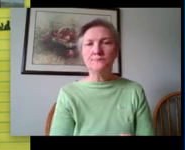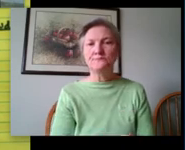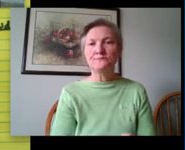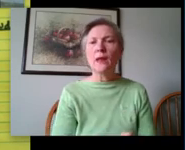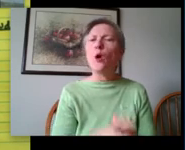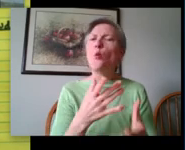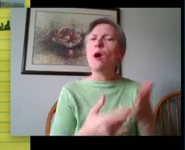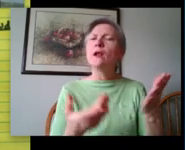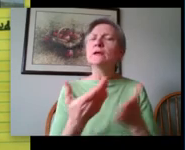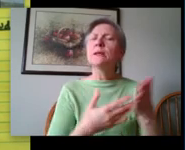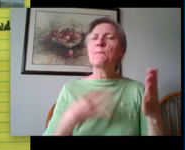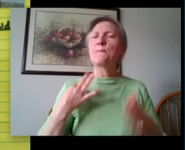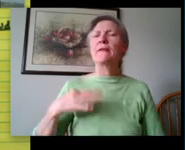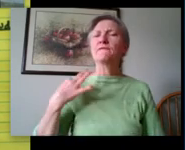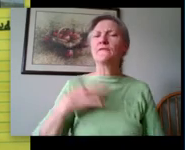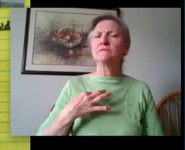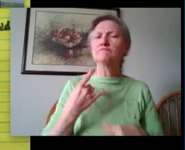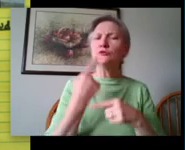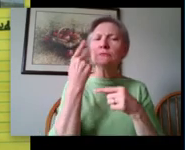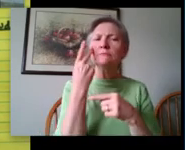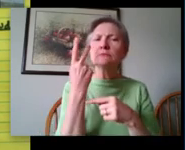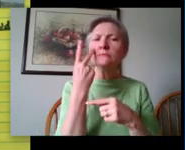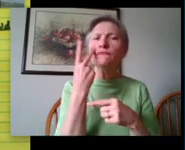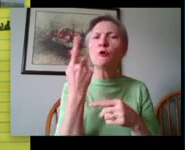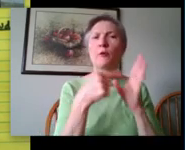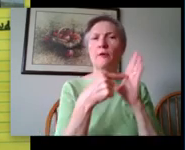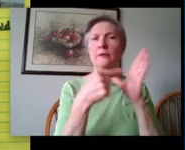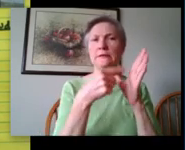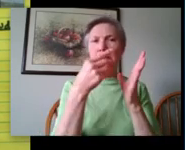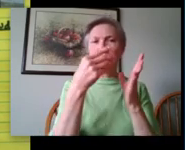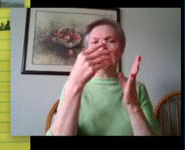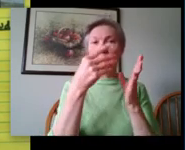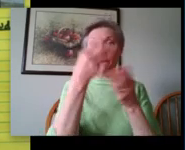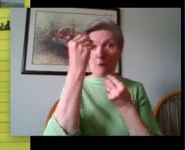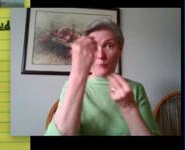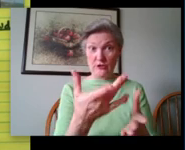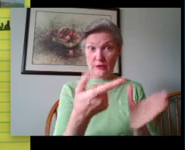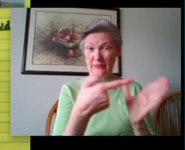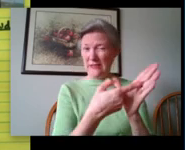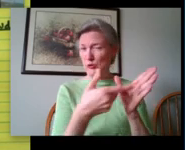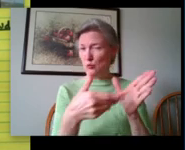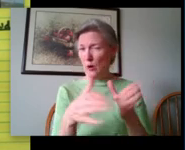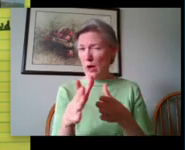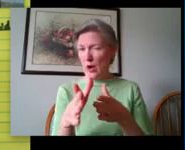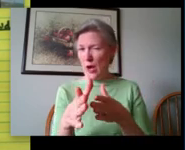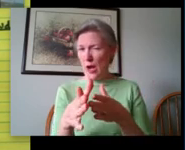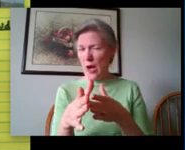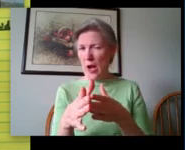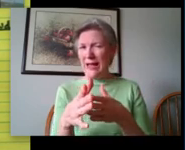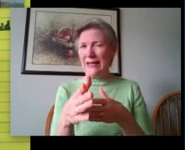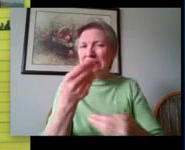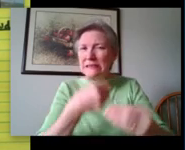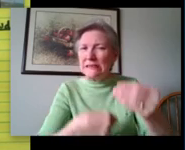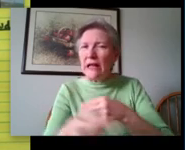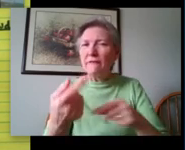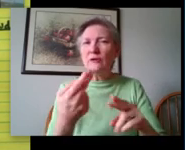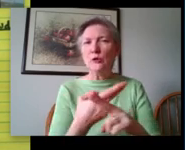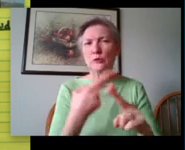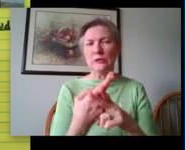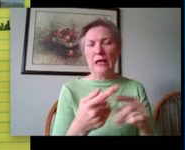What are some benefits that you can see from representing our data in this way rather than using a line plot? What are some